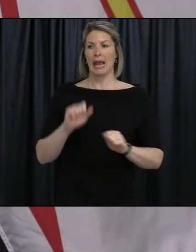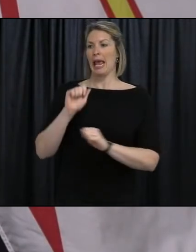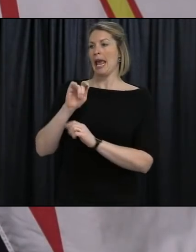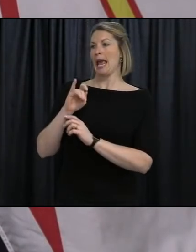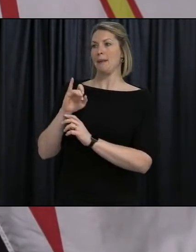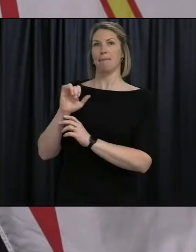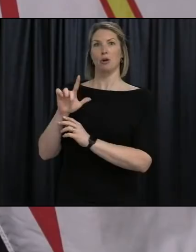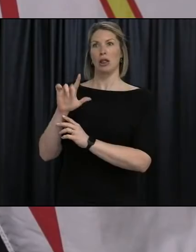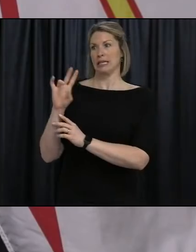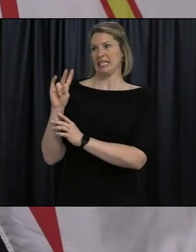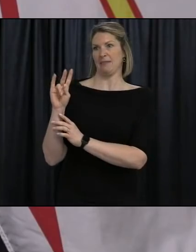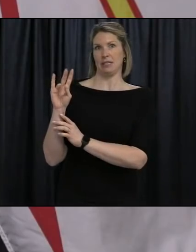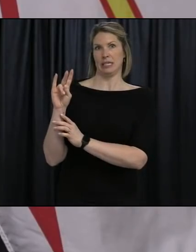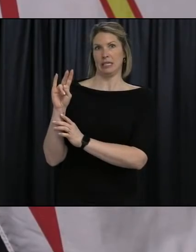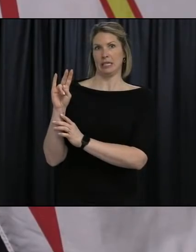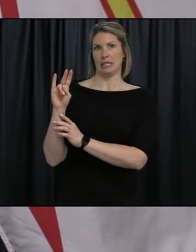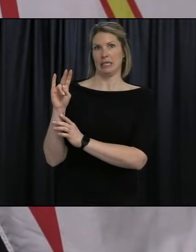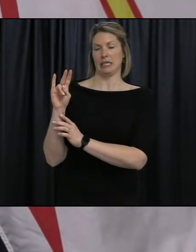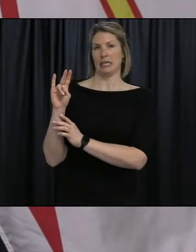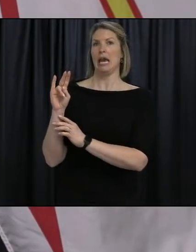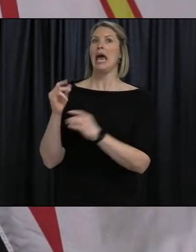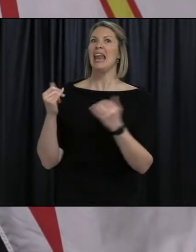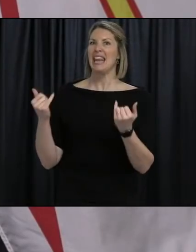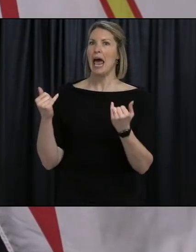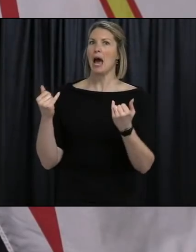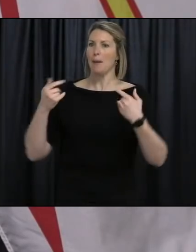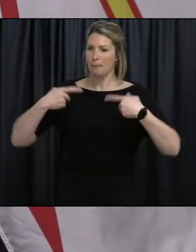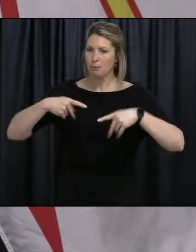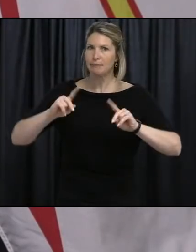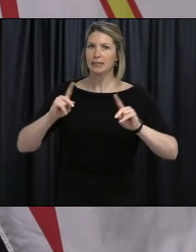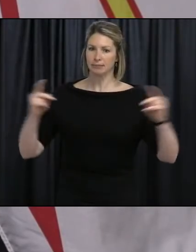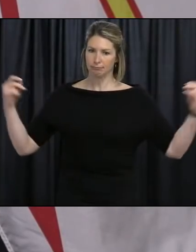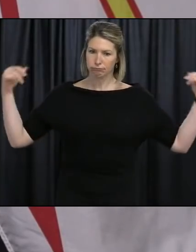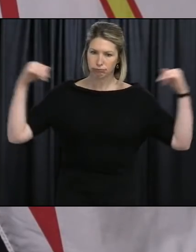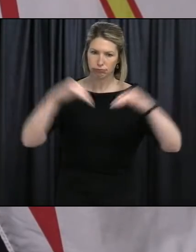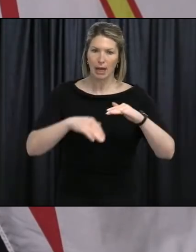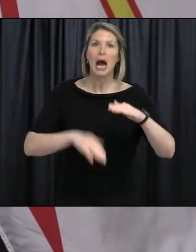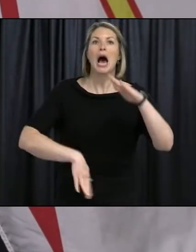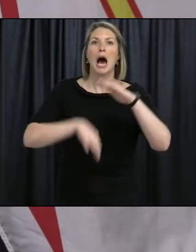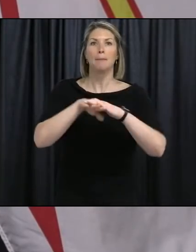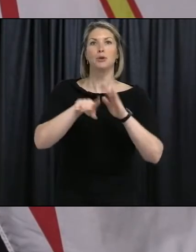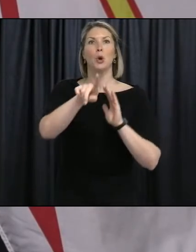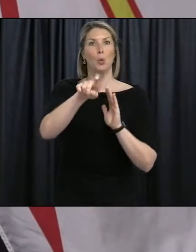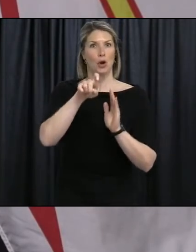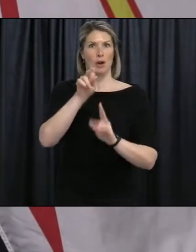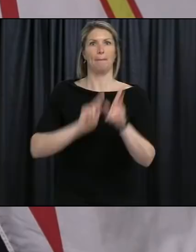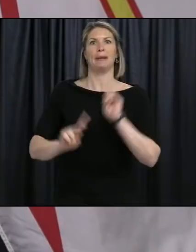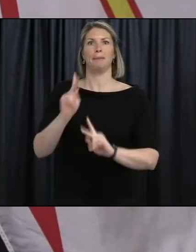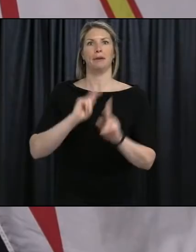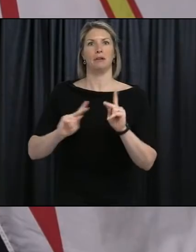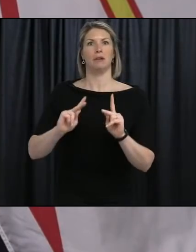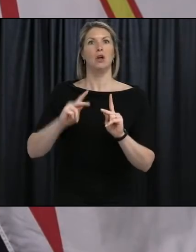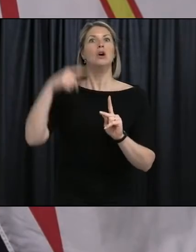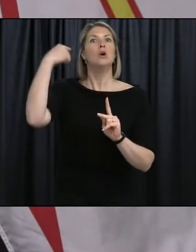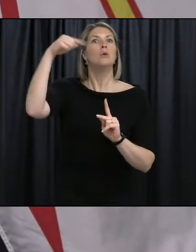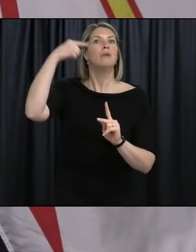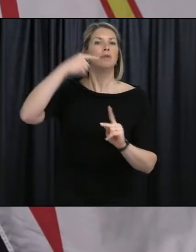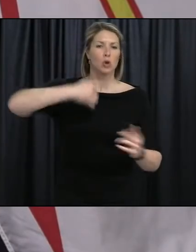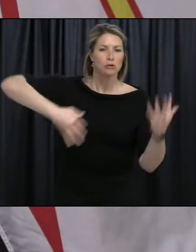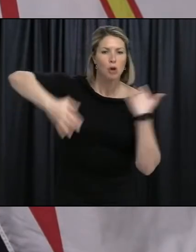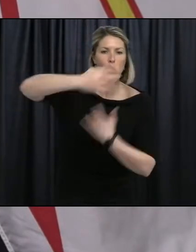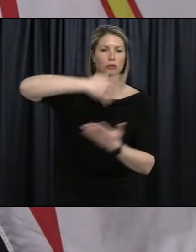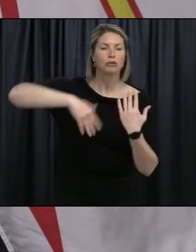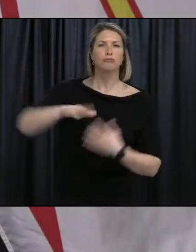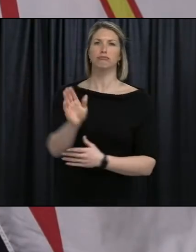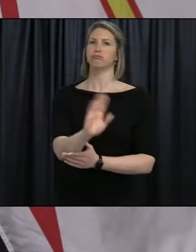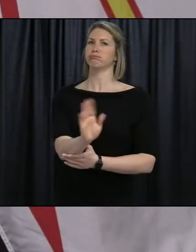17th, we will return to a maximum of 100 people for formal gatherings. As a reminder, this is not for social or informal